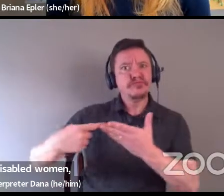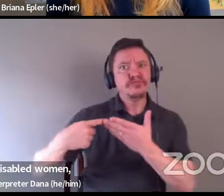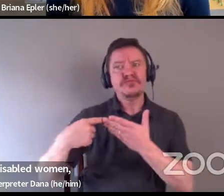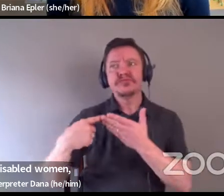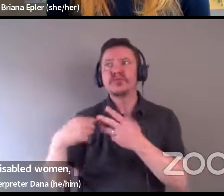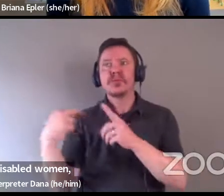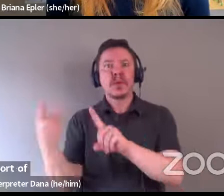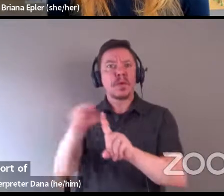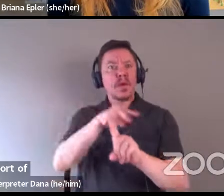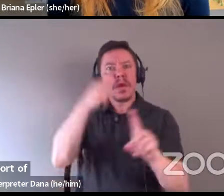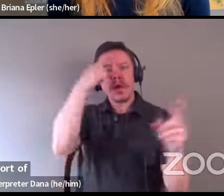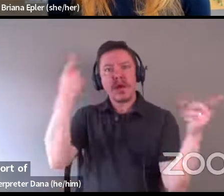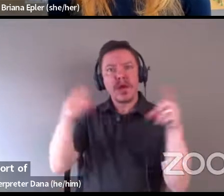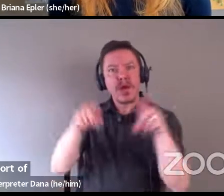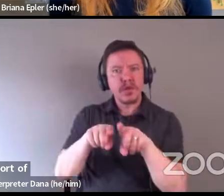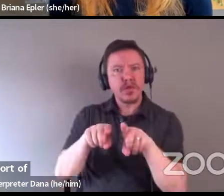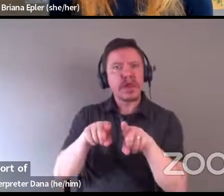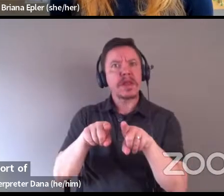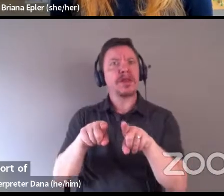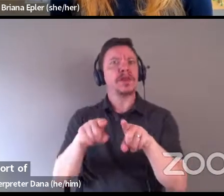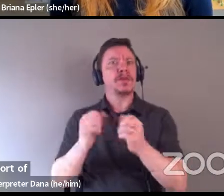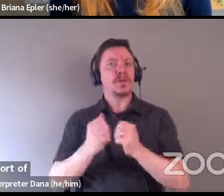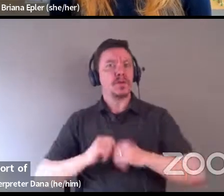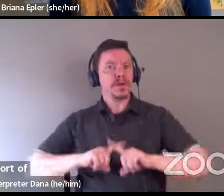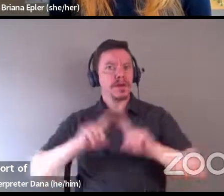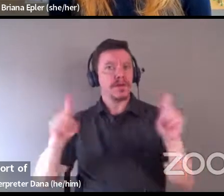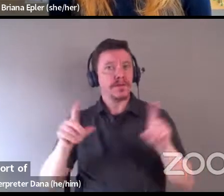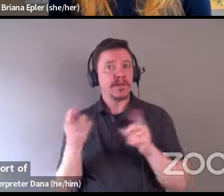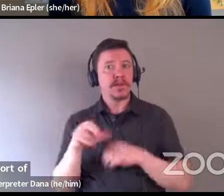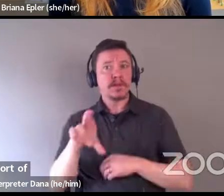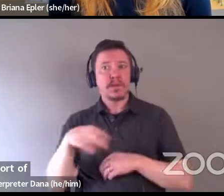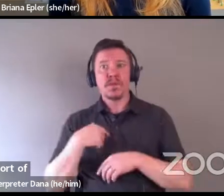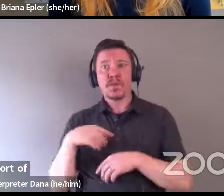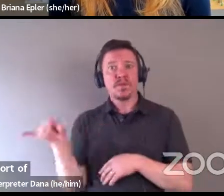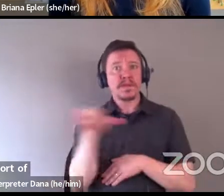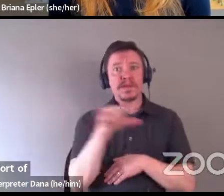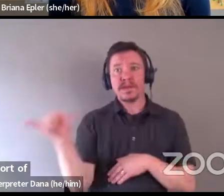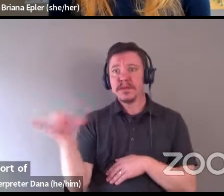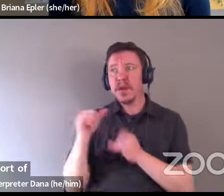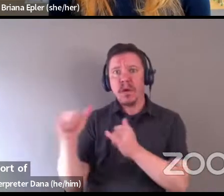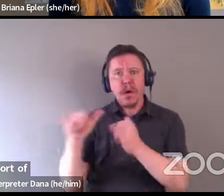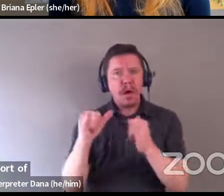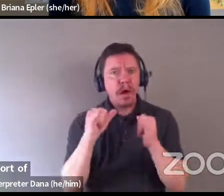differences or the similarities. And